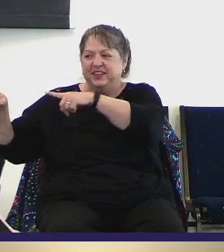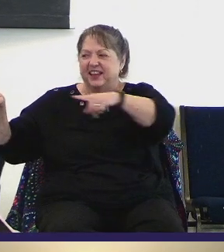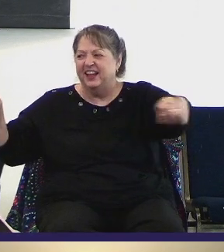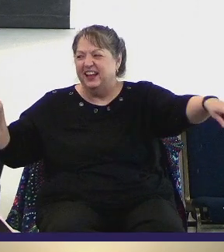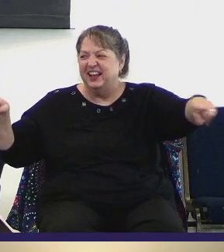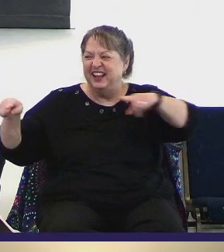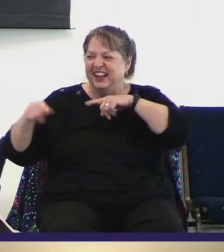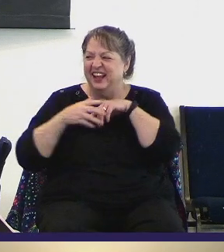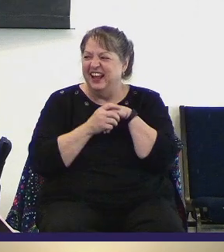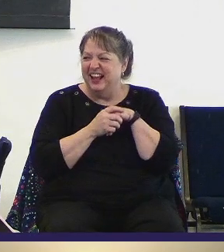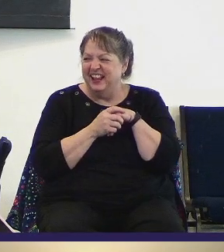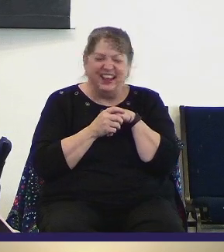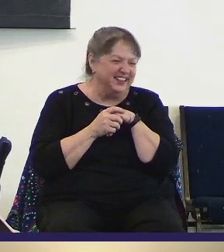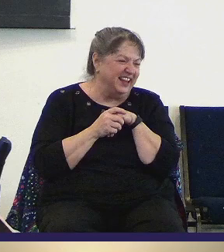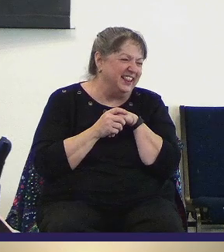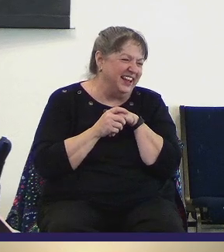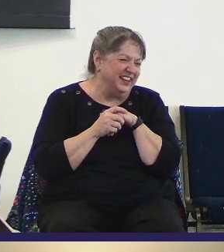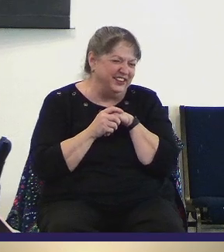Amen. Well,